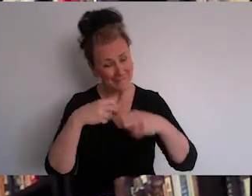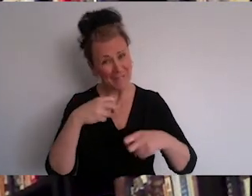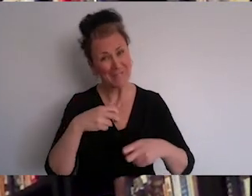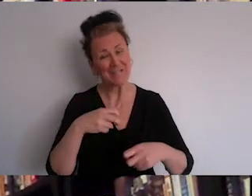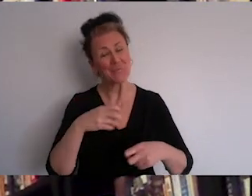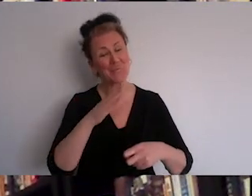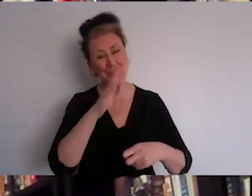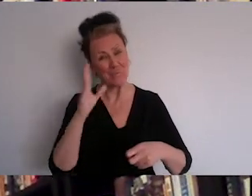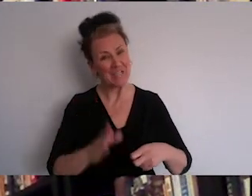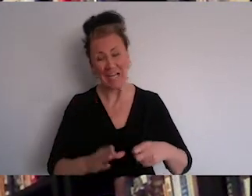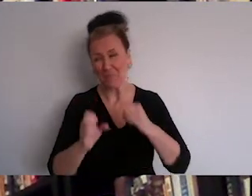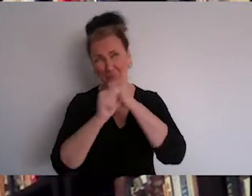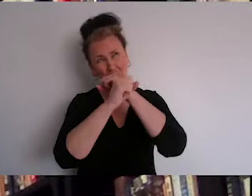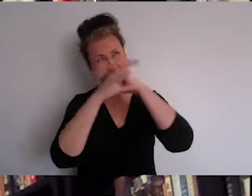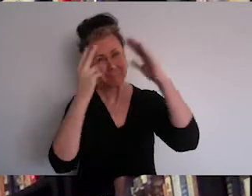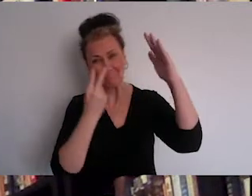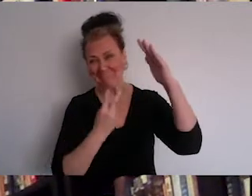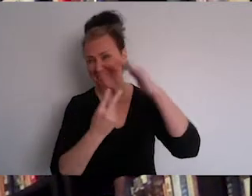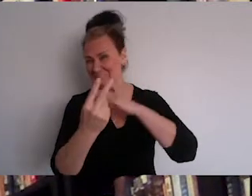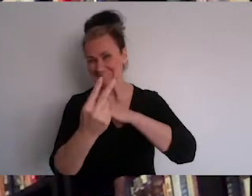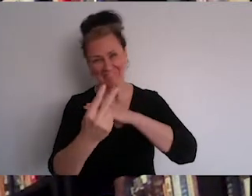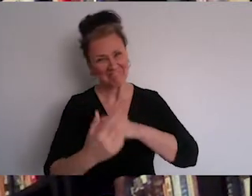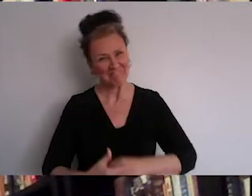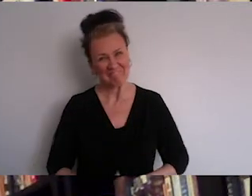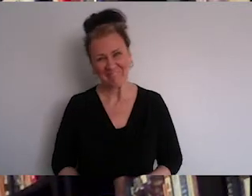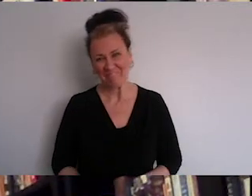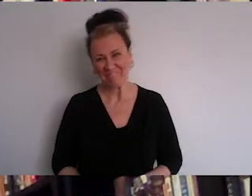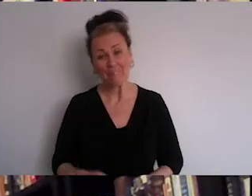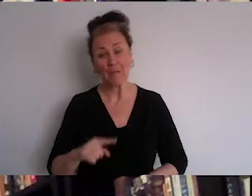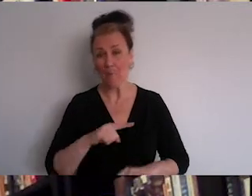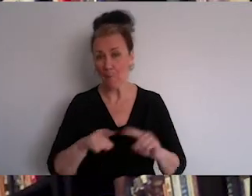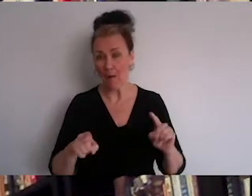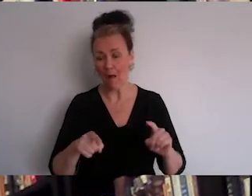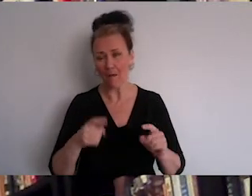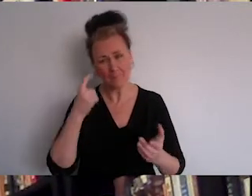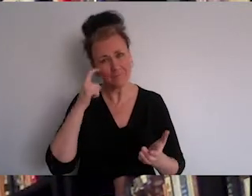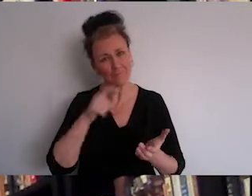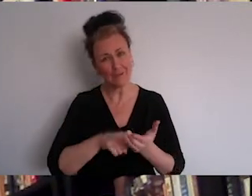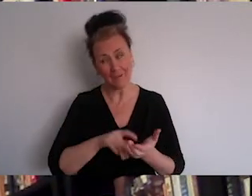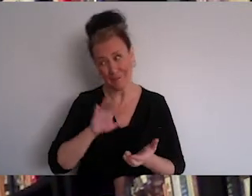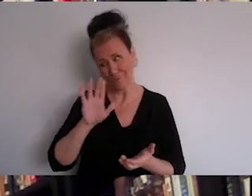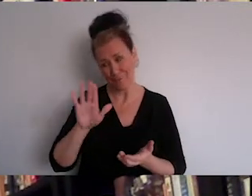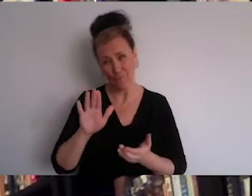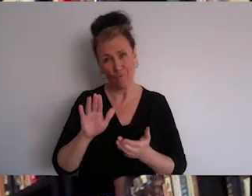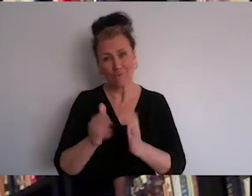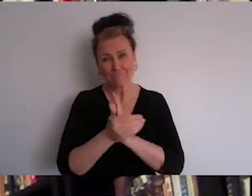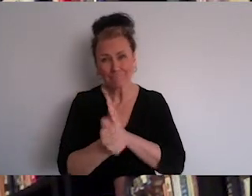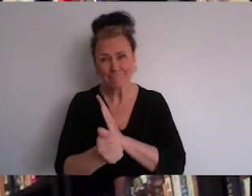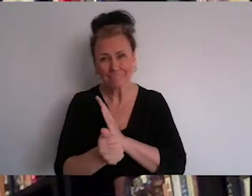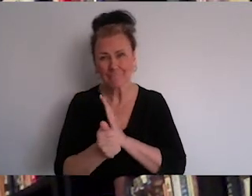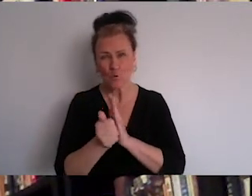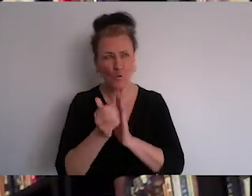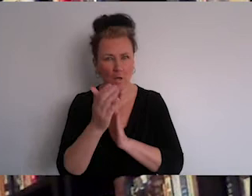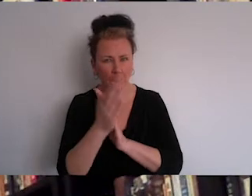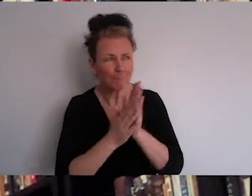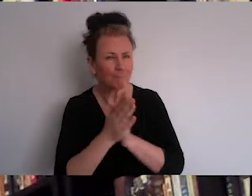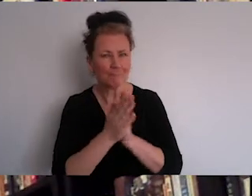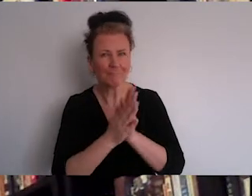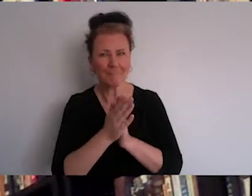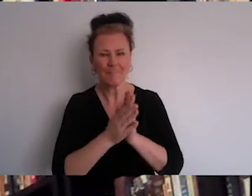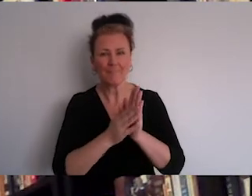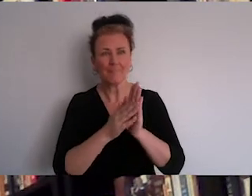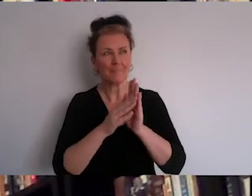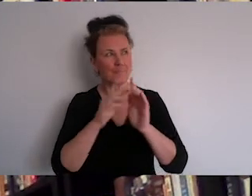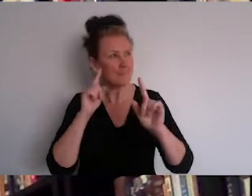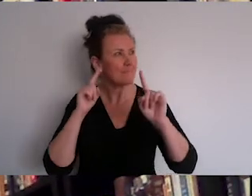and difficult in ways that few of us would have imagined at the outset, but it's a tribute to your diligence and your talent